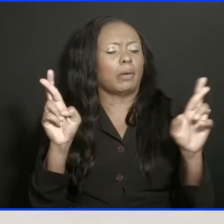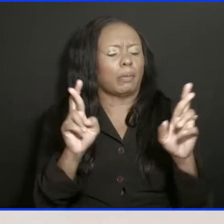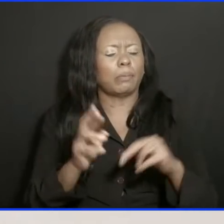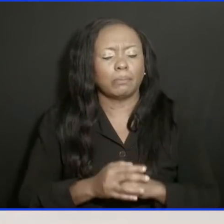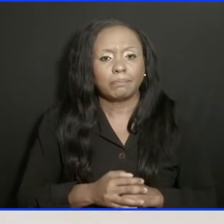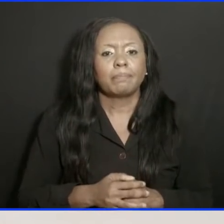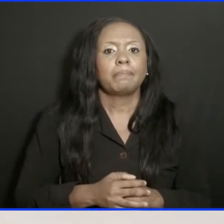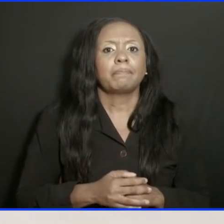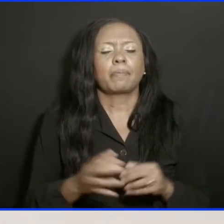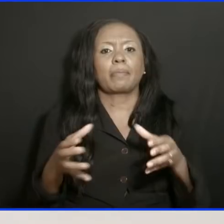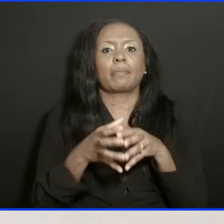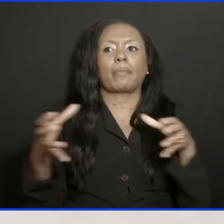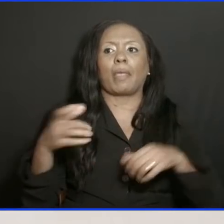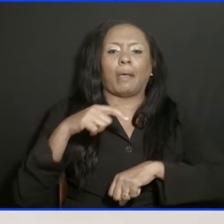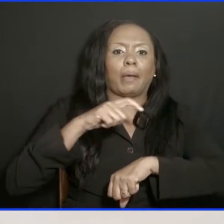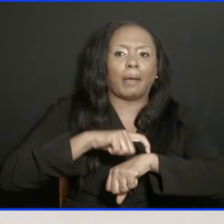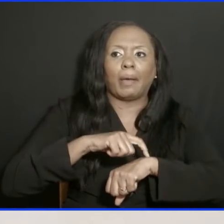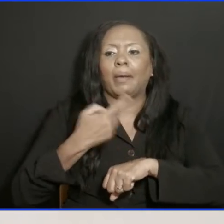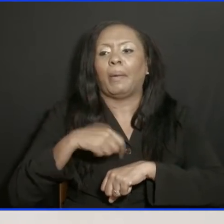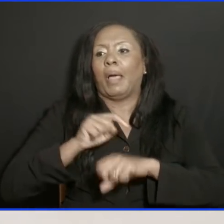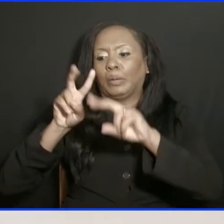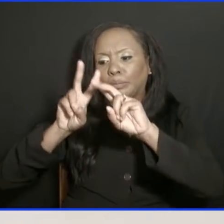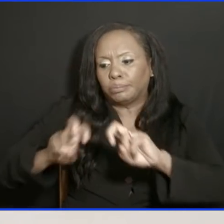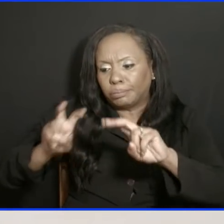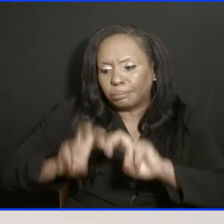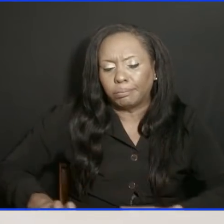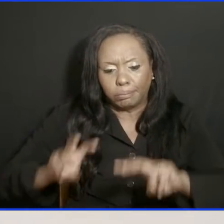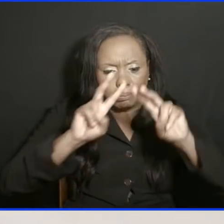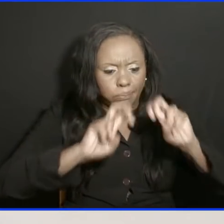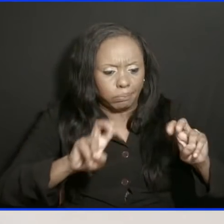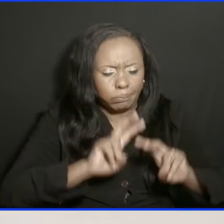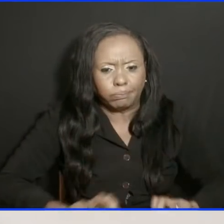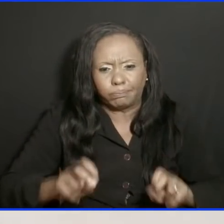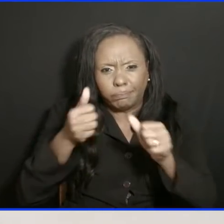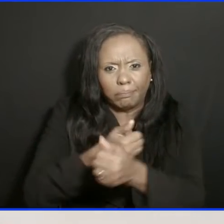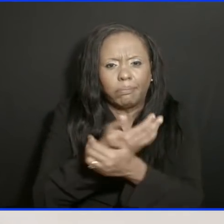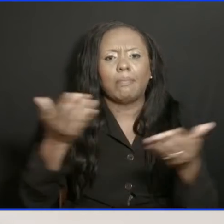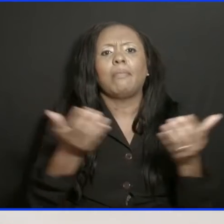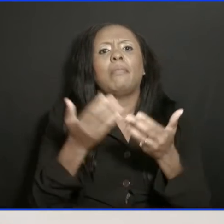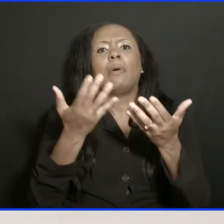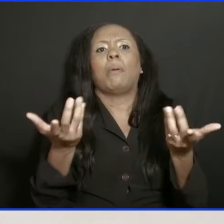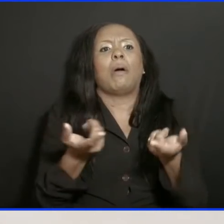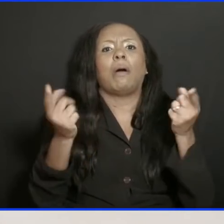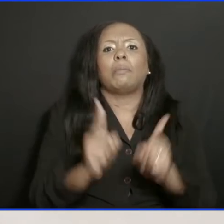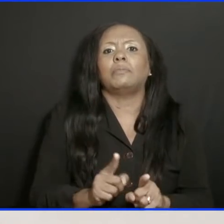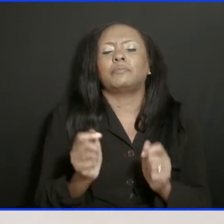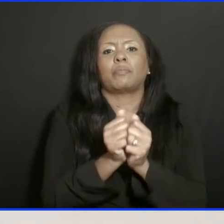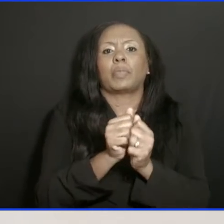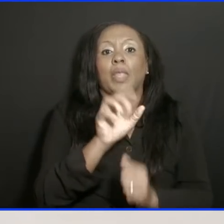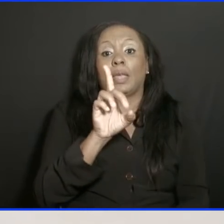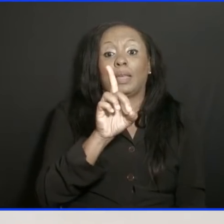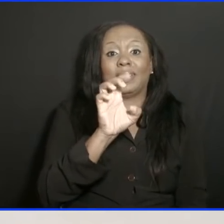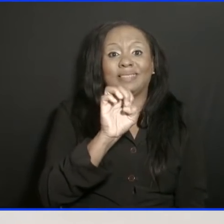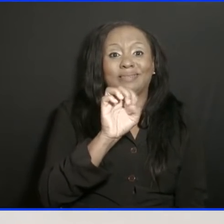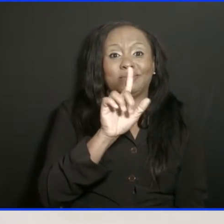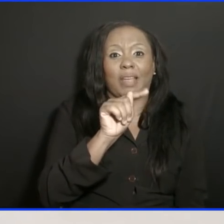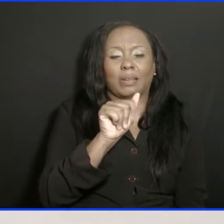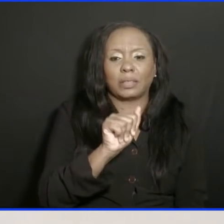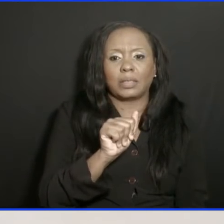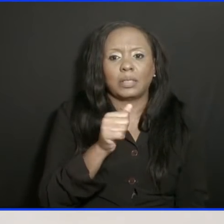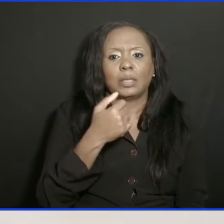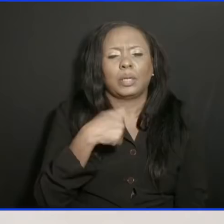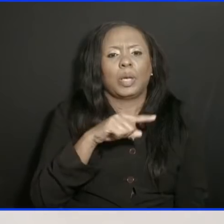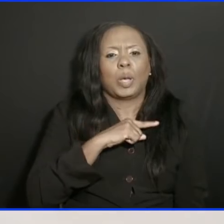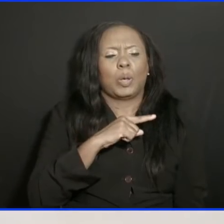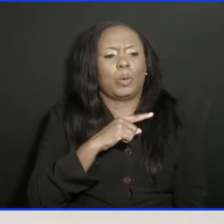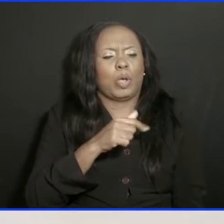a lot of time examining what we did throughout the Delta variant, learning from some of the lessons